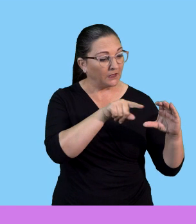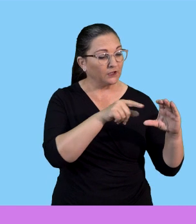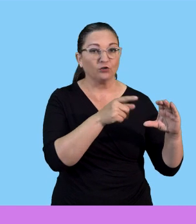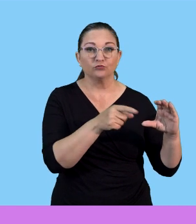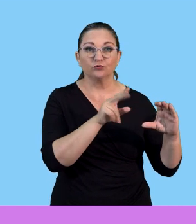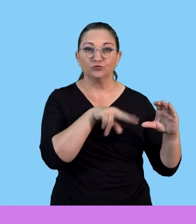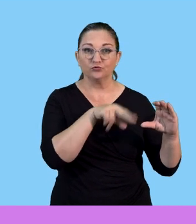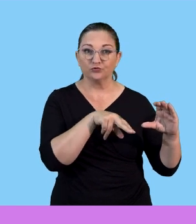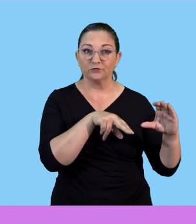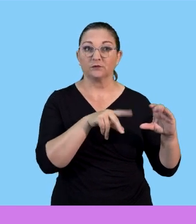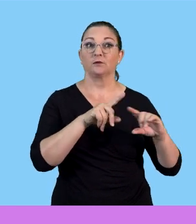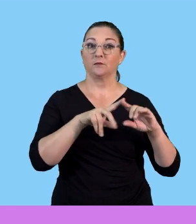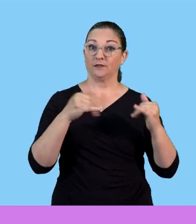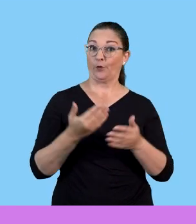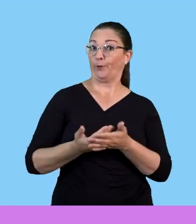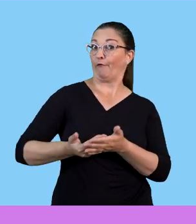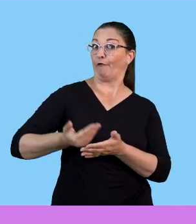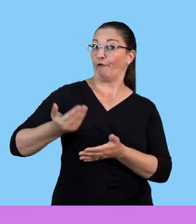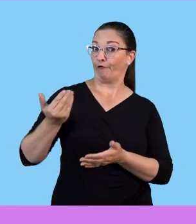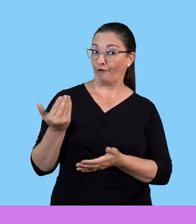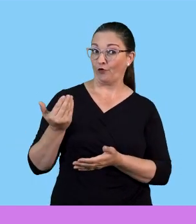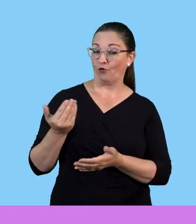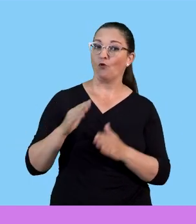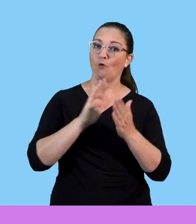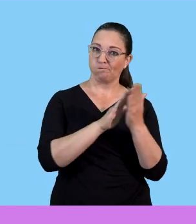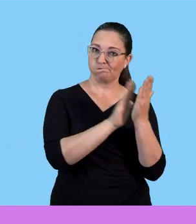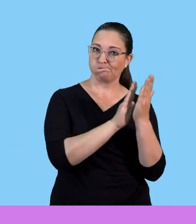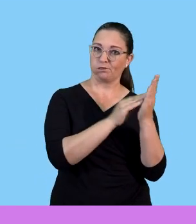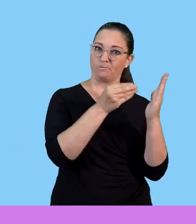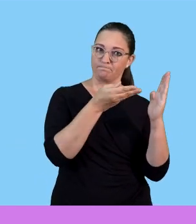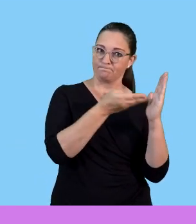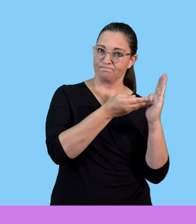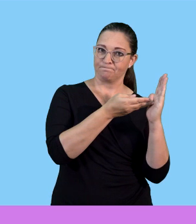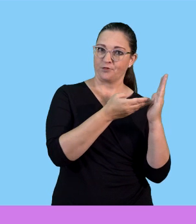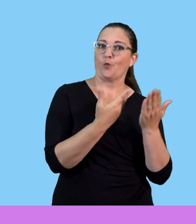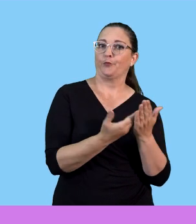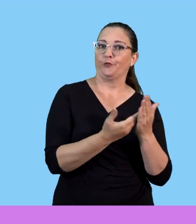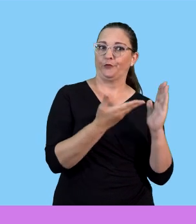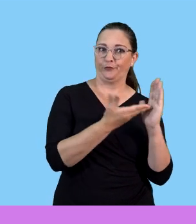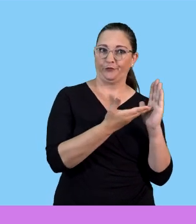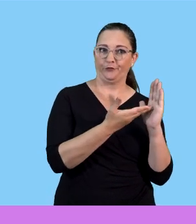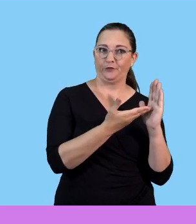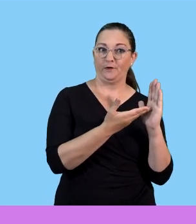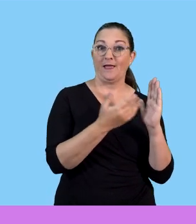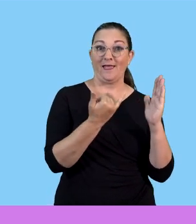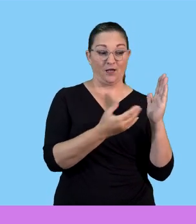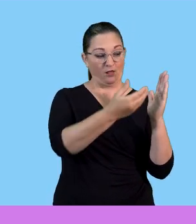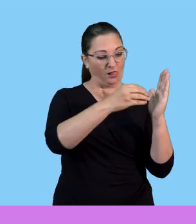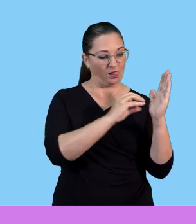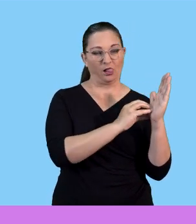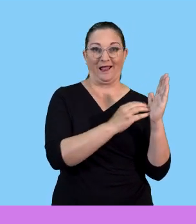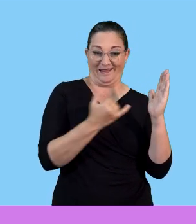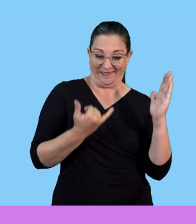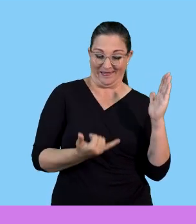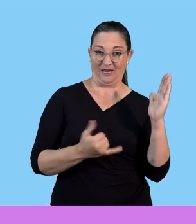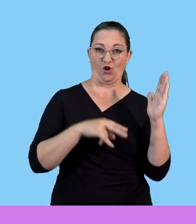the previous reading was given on the statement and the current